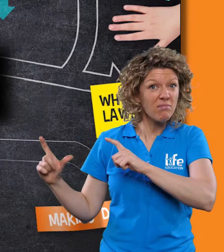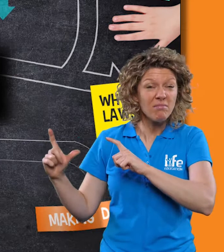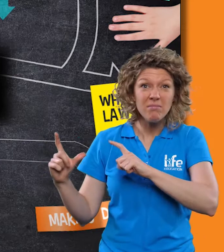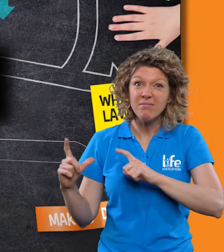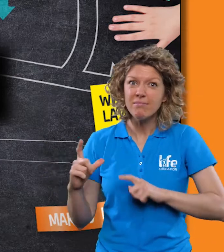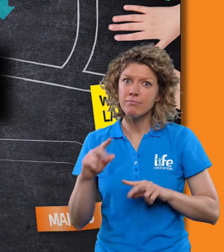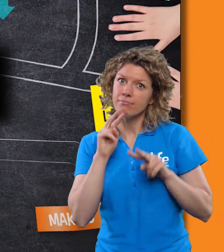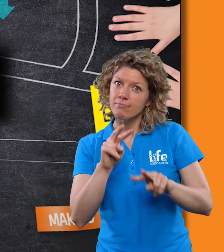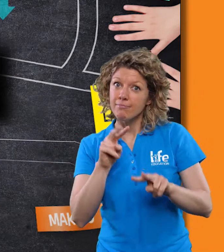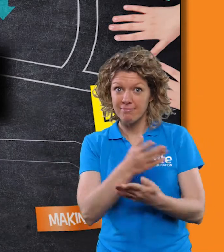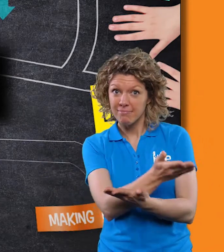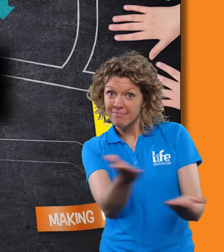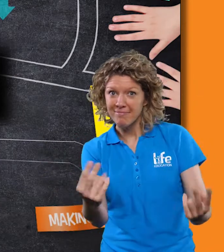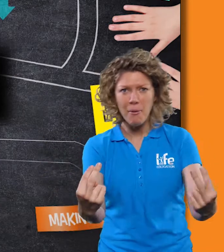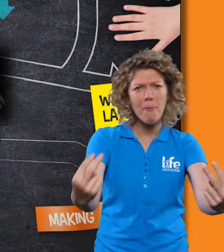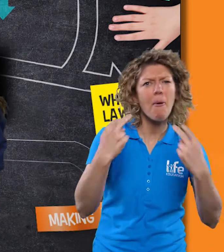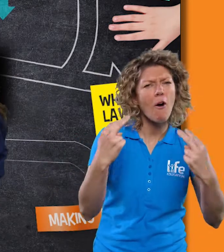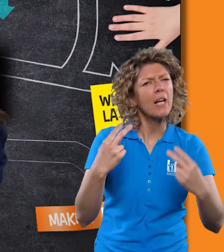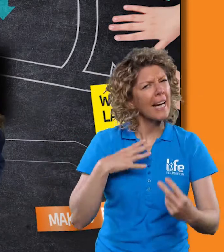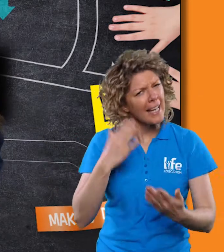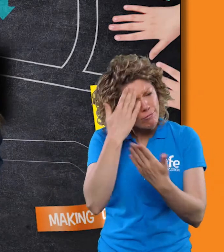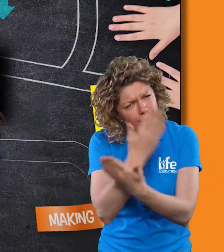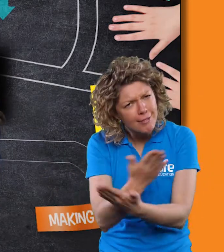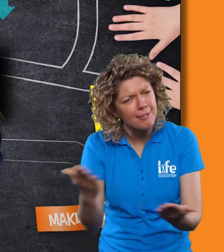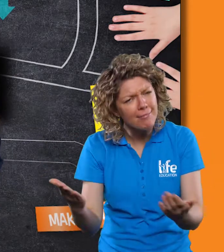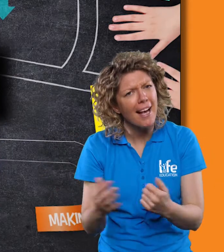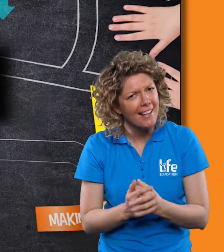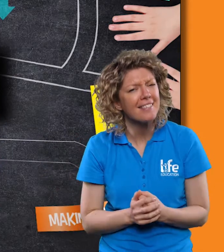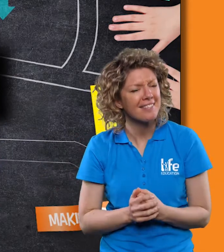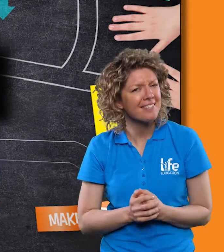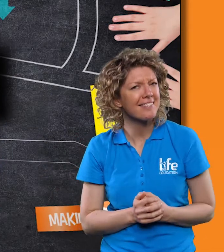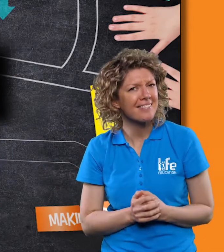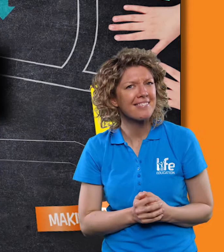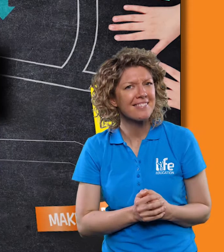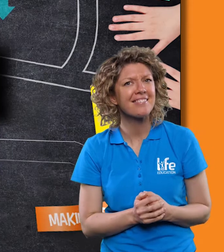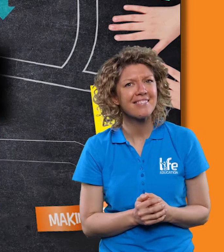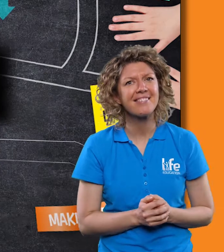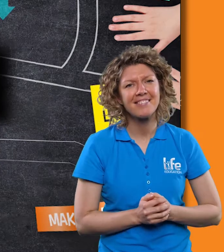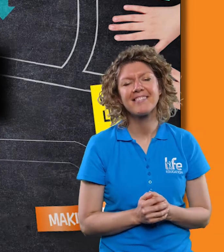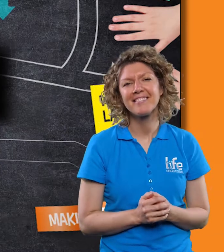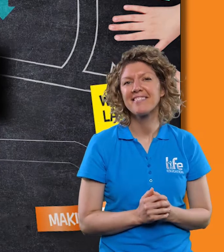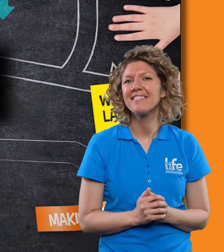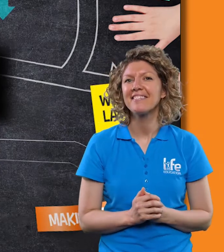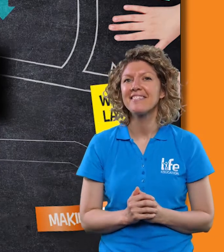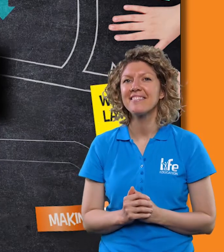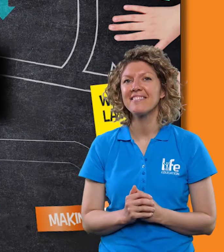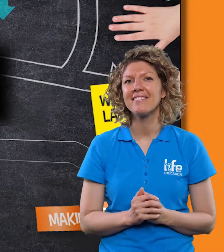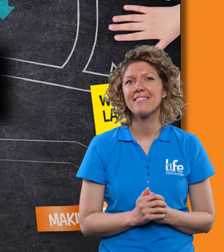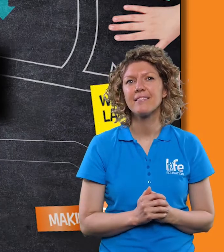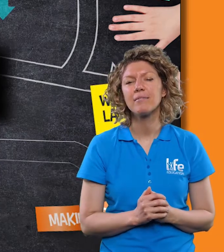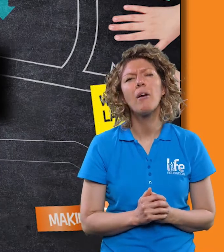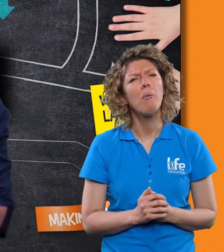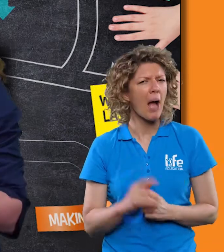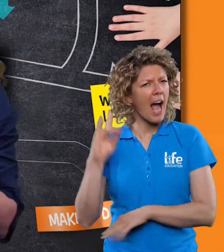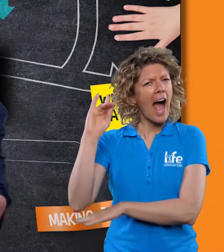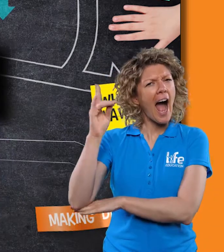these are our senior students and we want to treat them with a little bit of respect and maturity, yeah? Okay. No, you can be mature